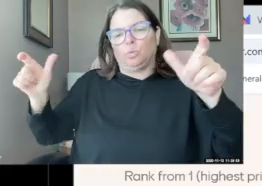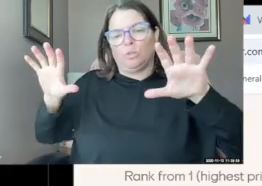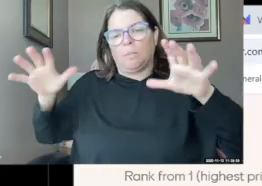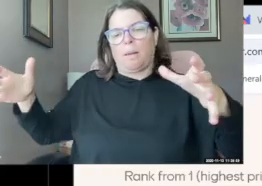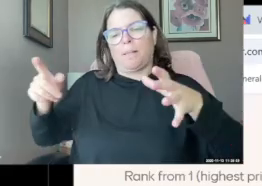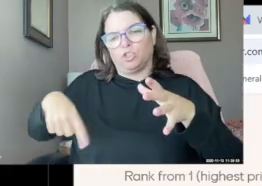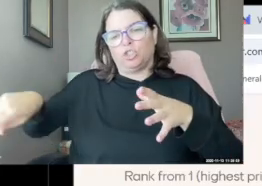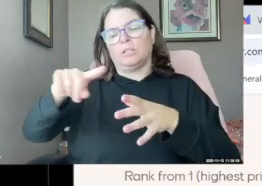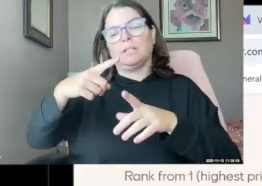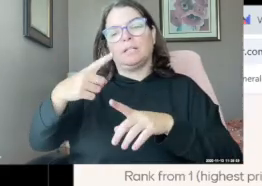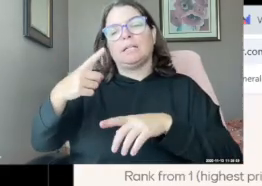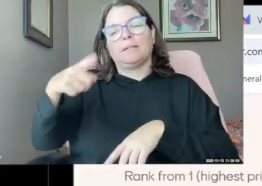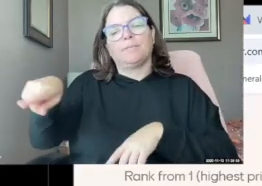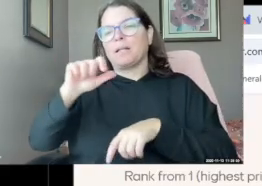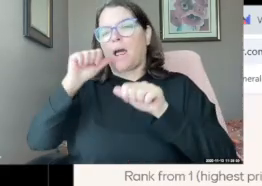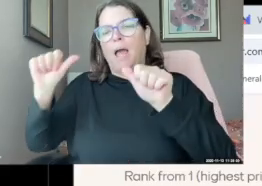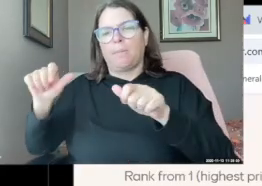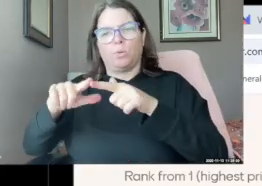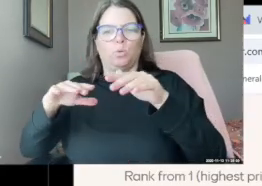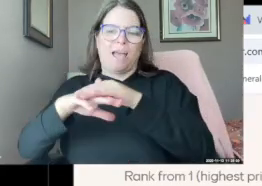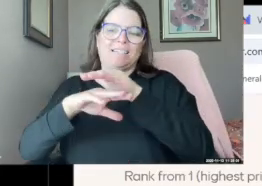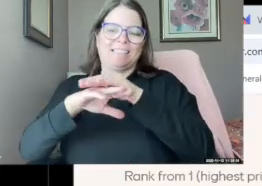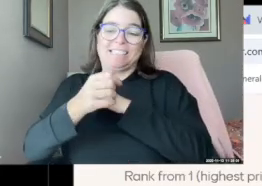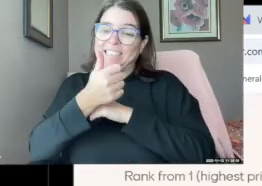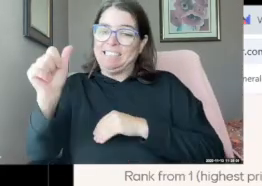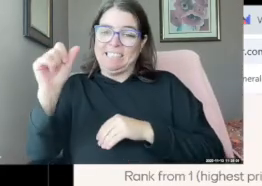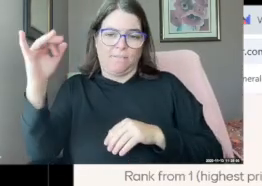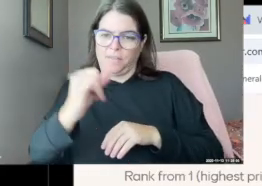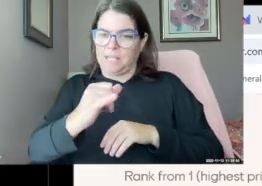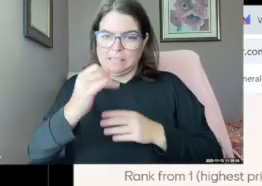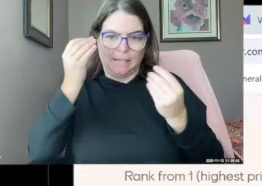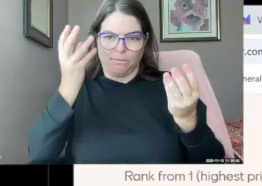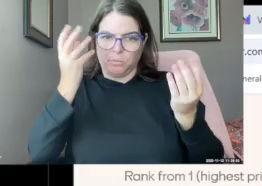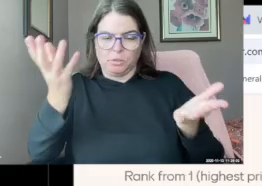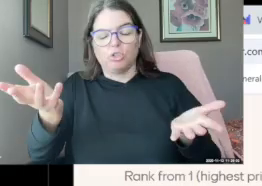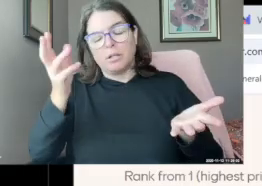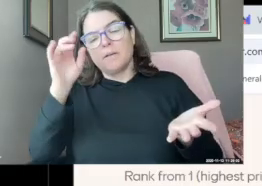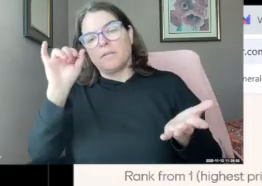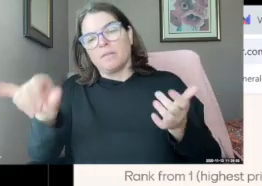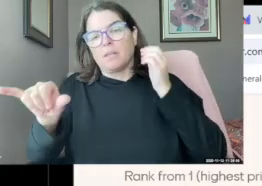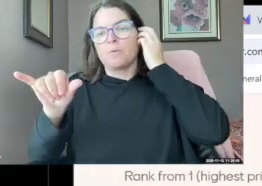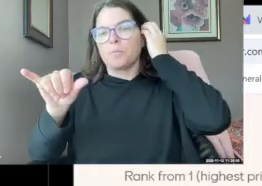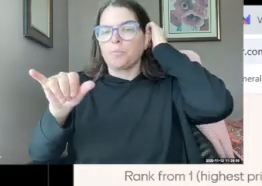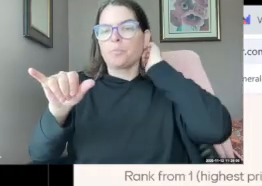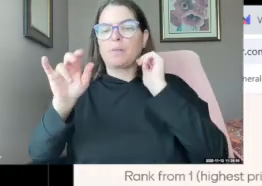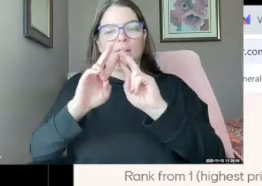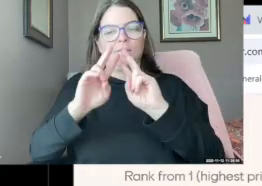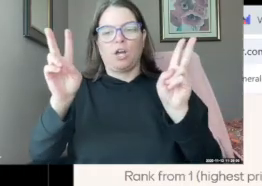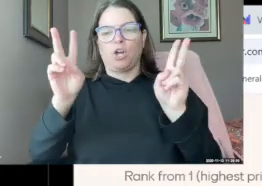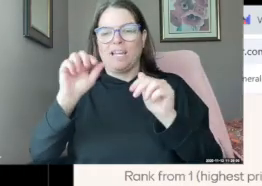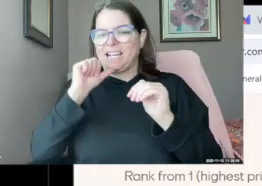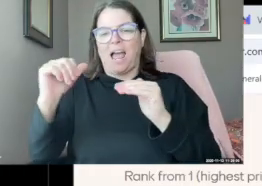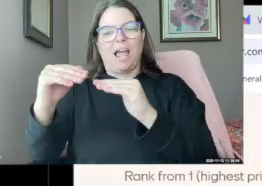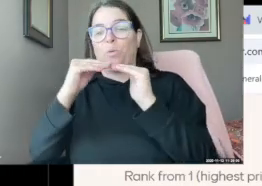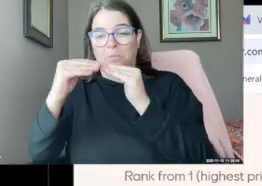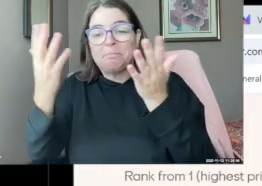And I think it's great that those languages are accessible, but we are leaving out a huge population from being able to